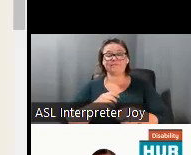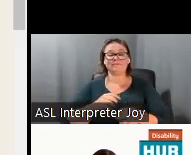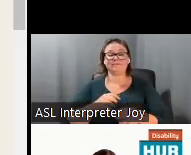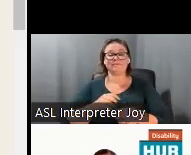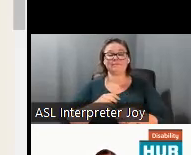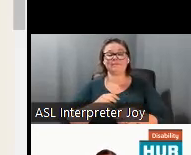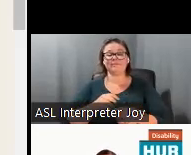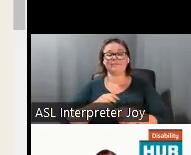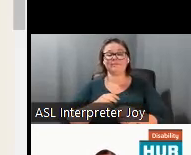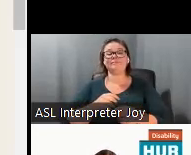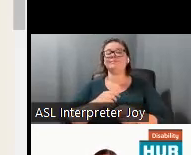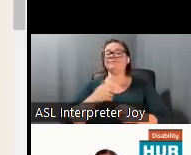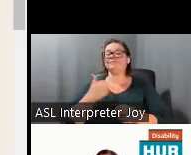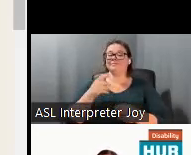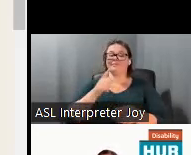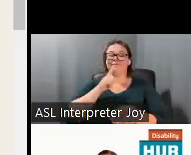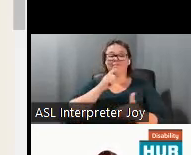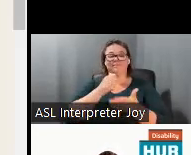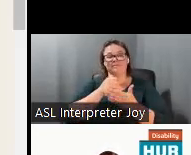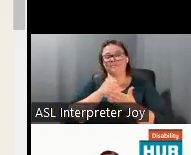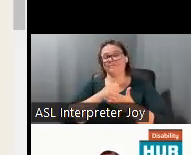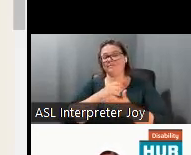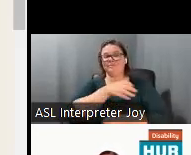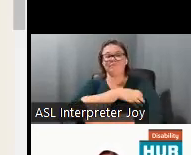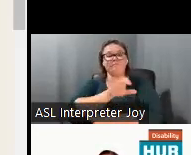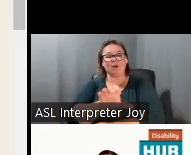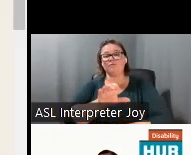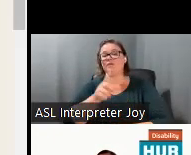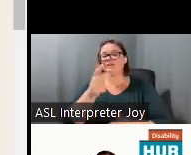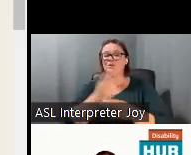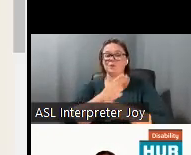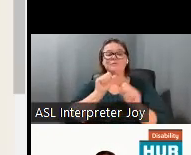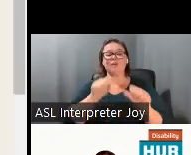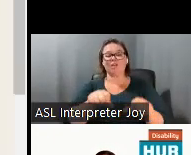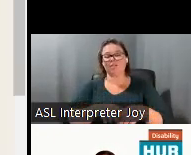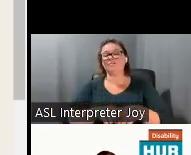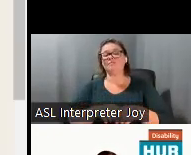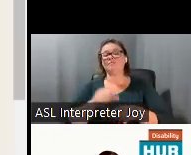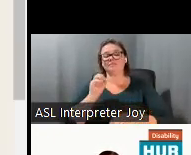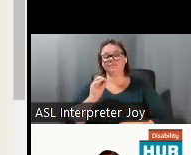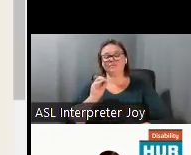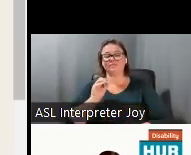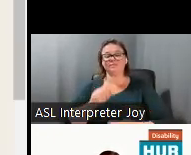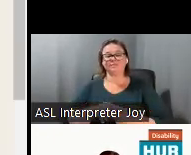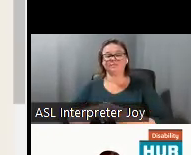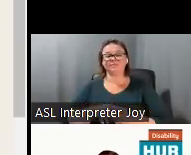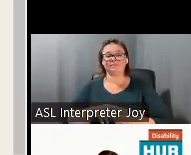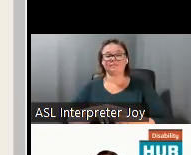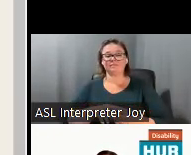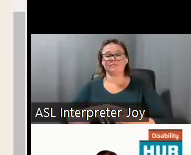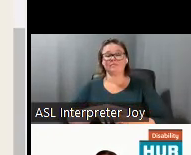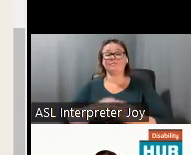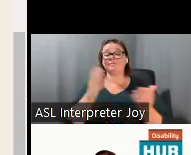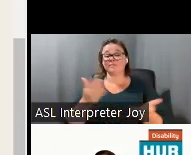Gosh, this is helpful. This is powerful. This is useful. So on here, I've got some